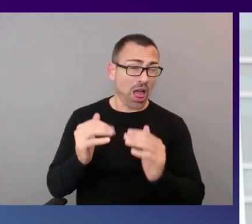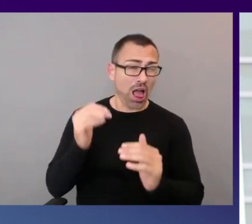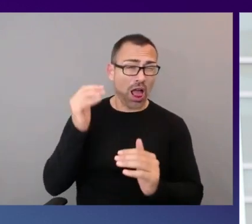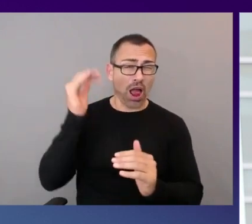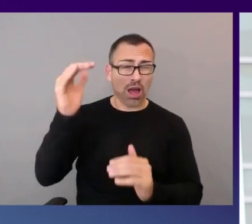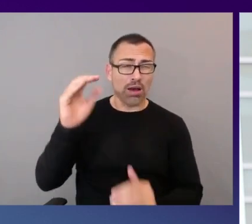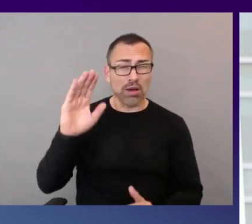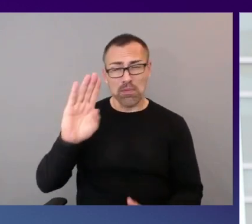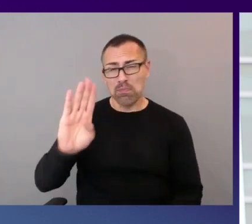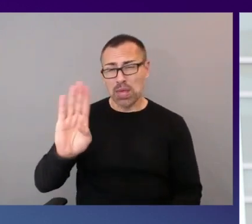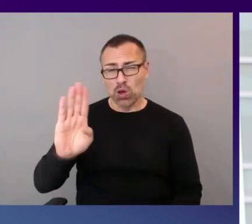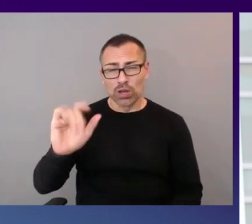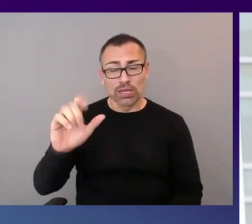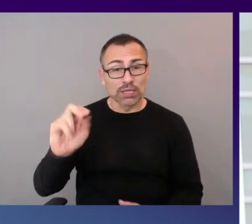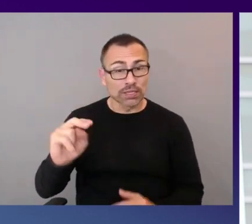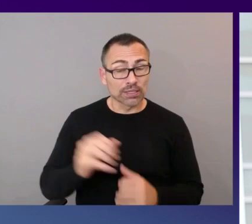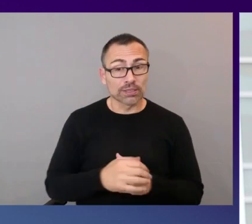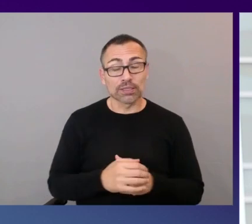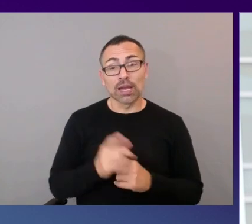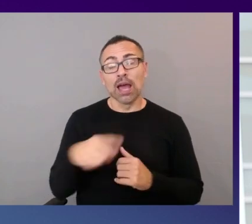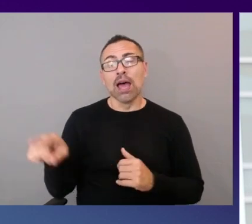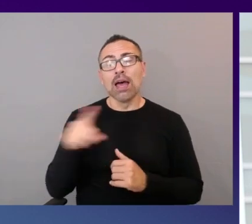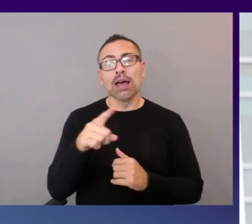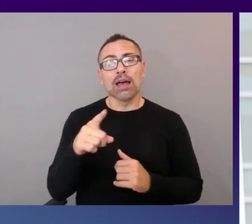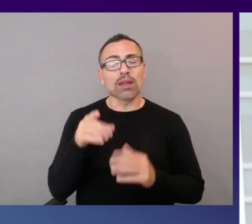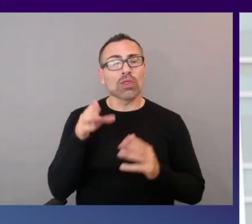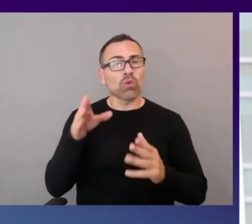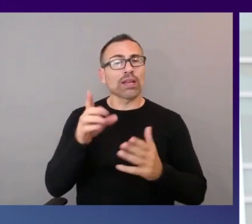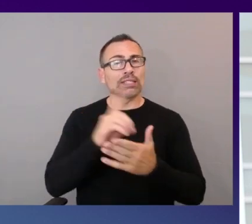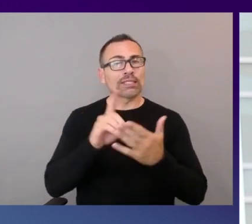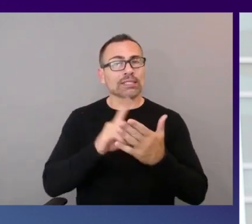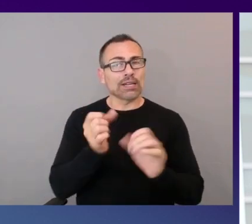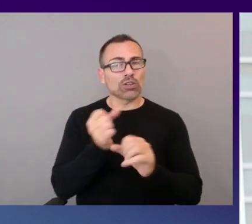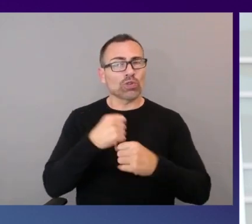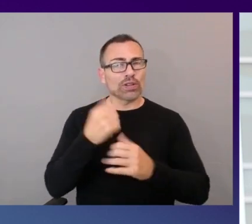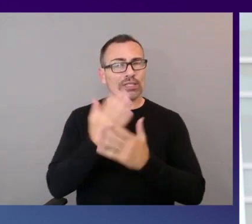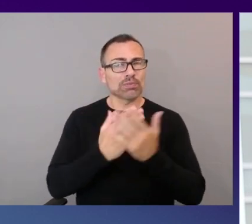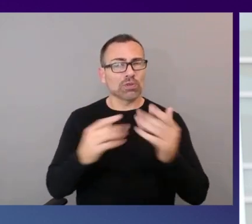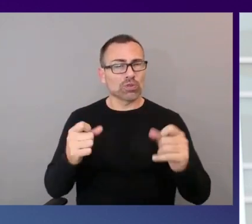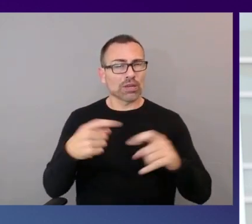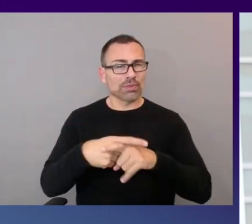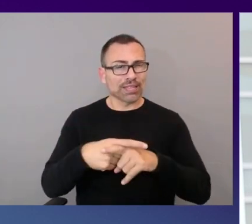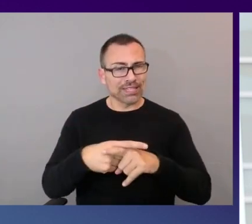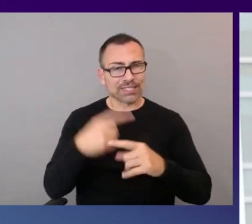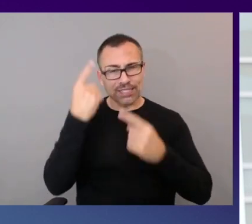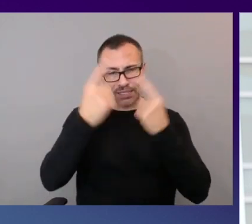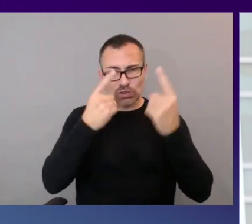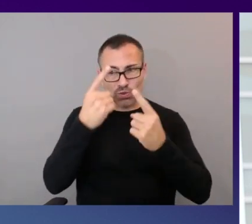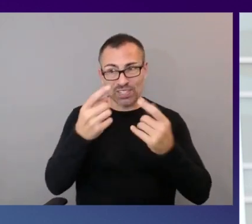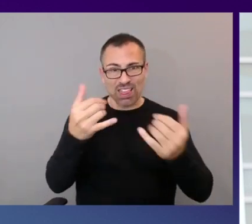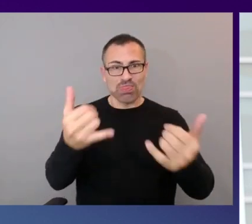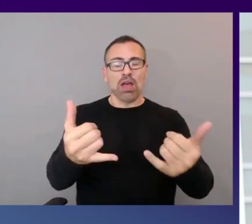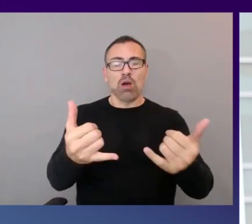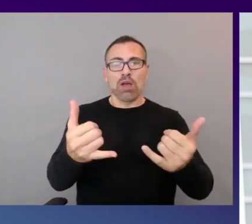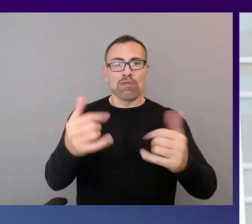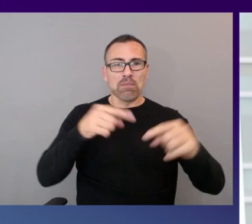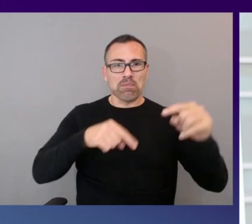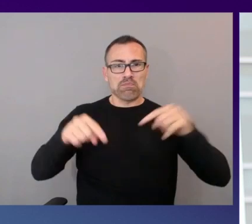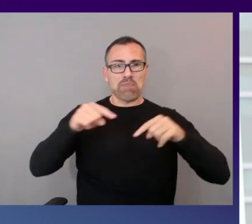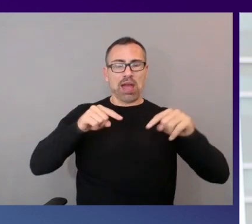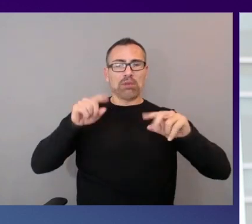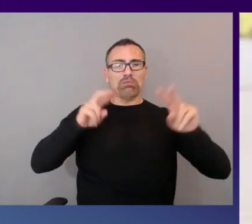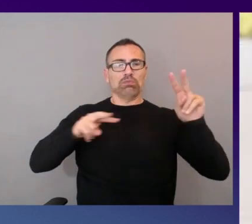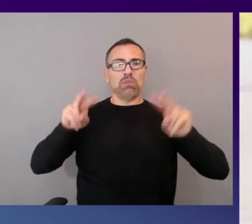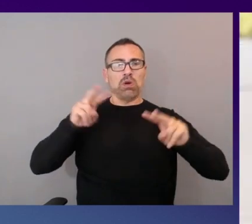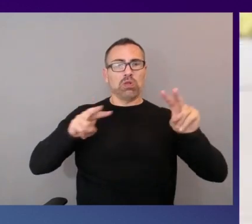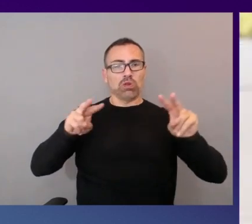being designed, to create some of those complications or and considerations that we now have to take when organizations are thinking about using